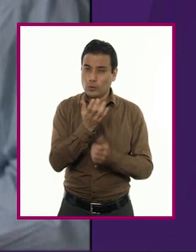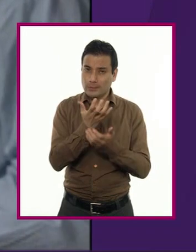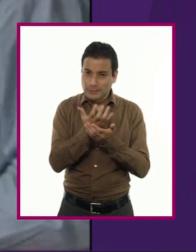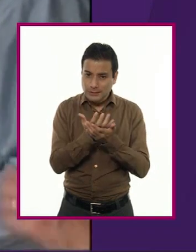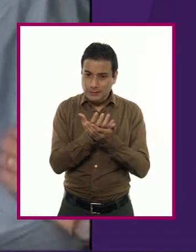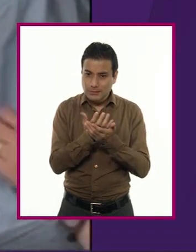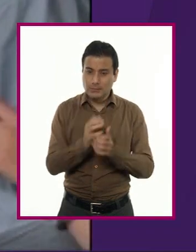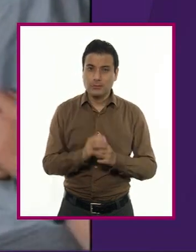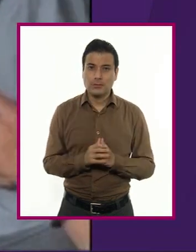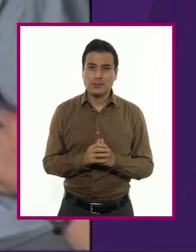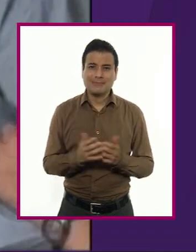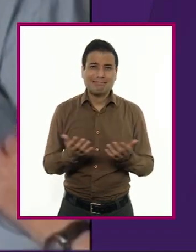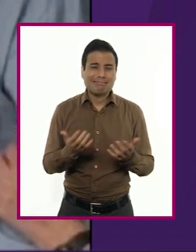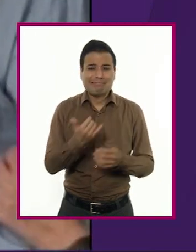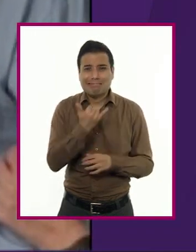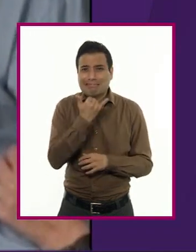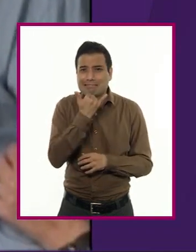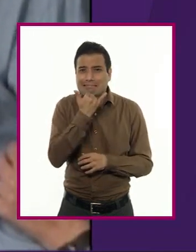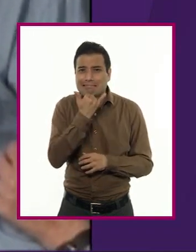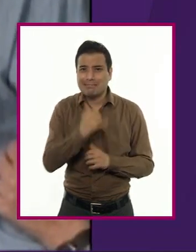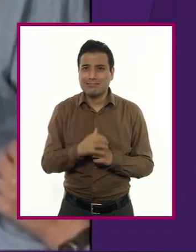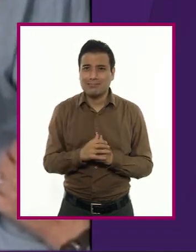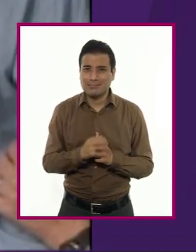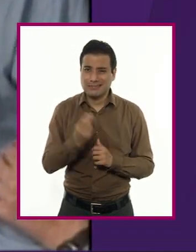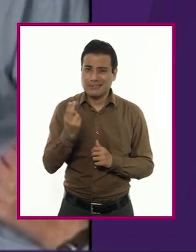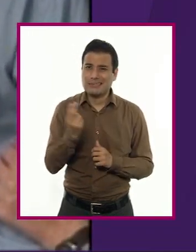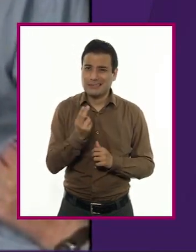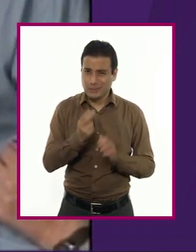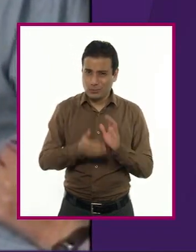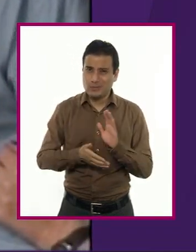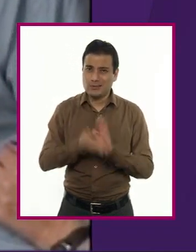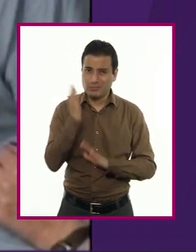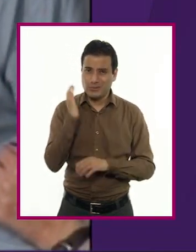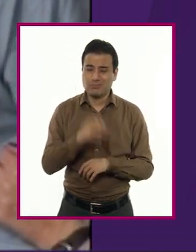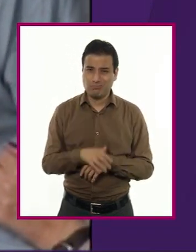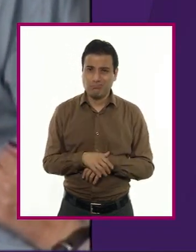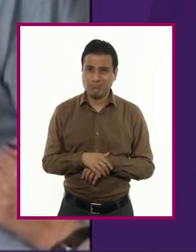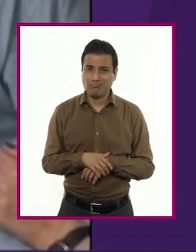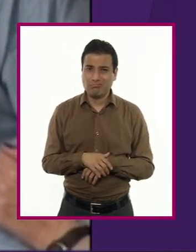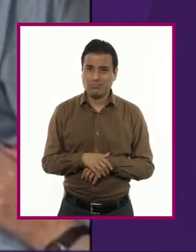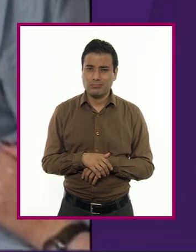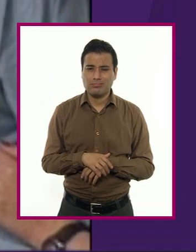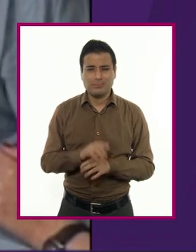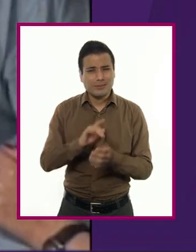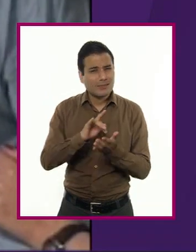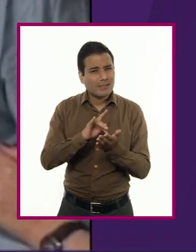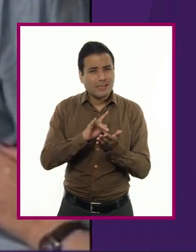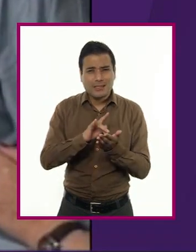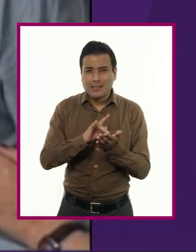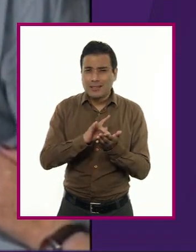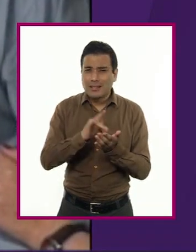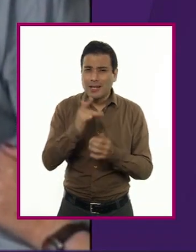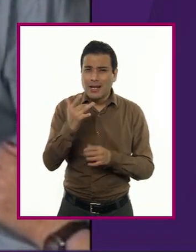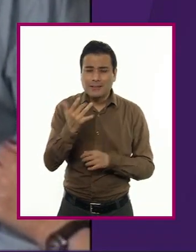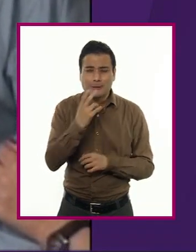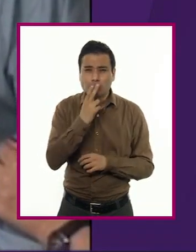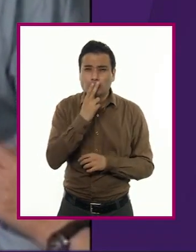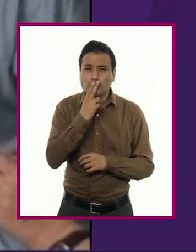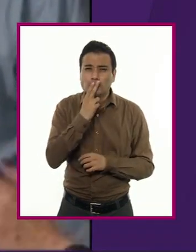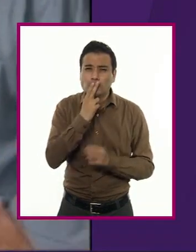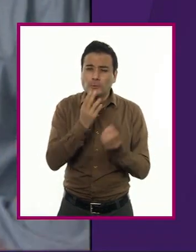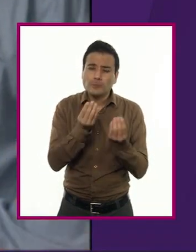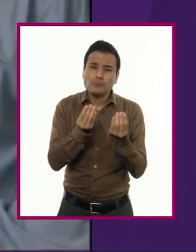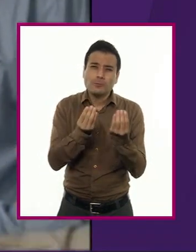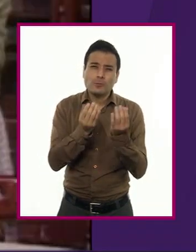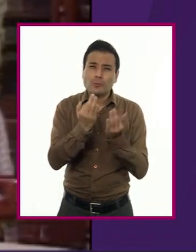Dizzy, I'm sorry, but I must go. I really appreciate everything you have done